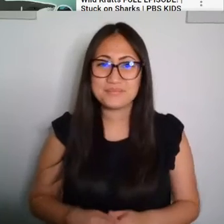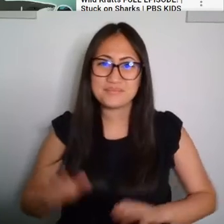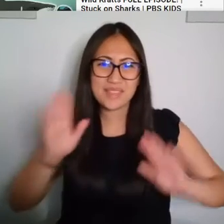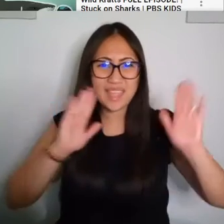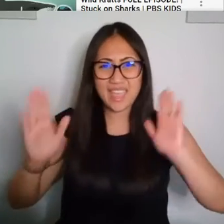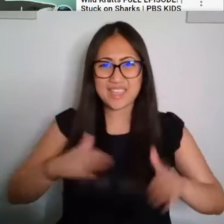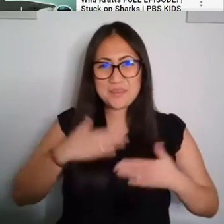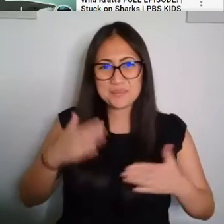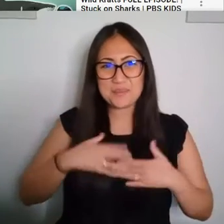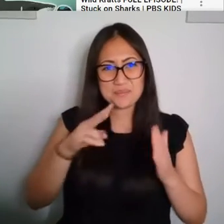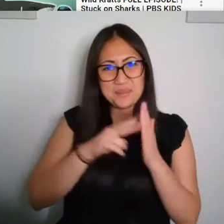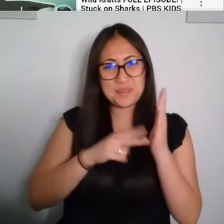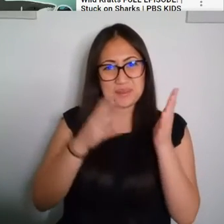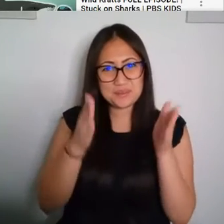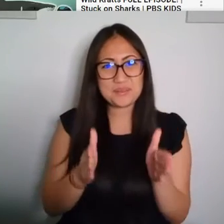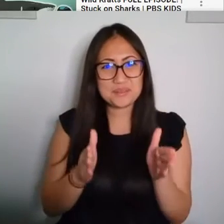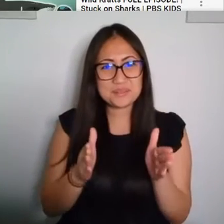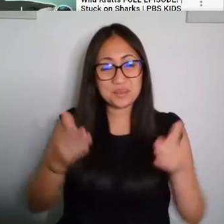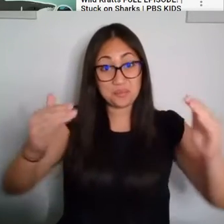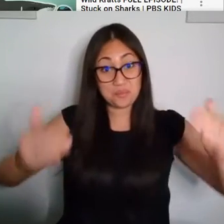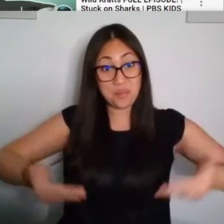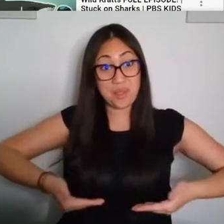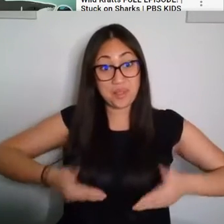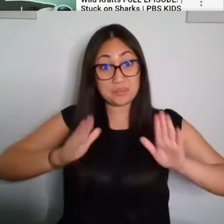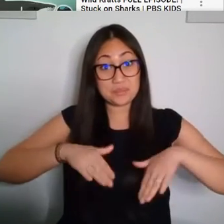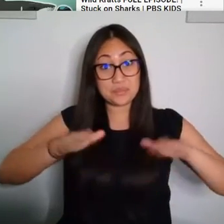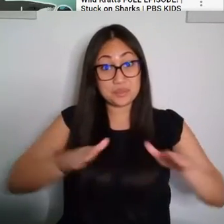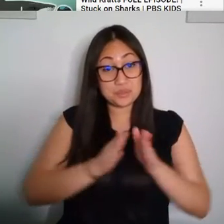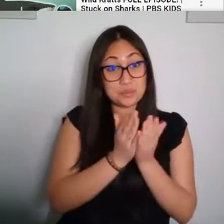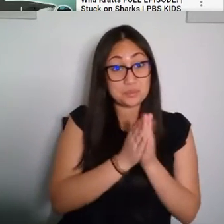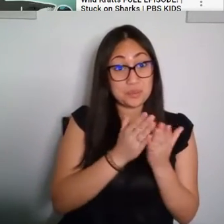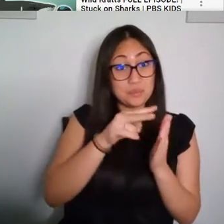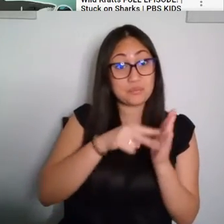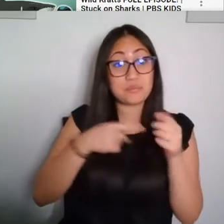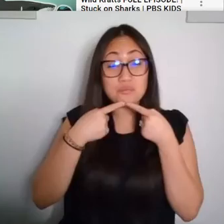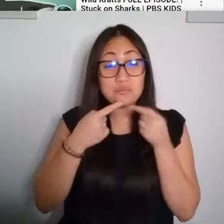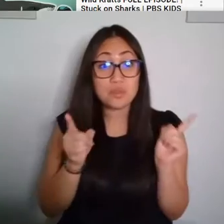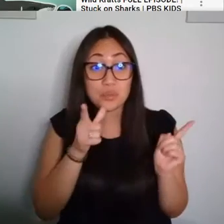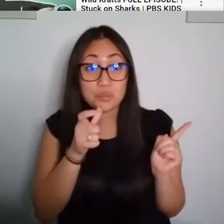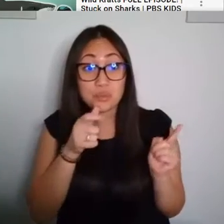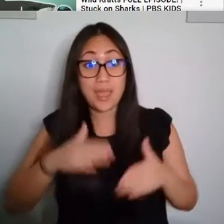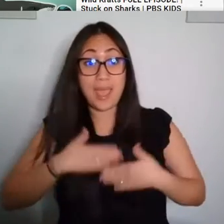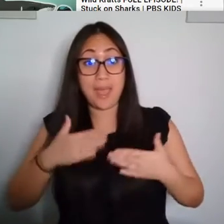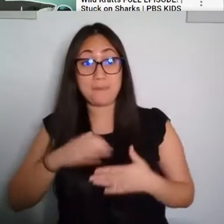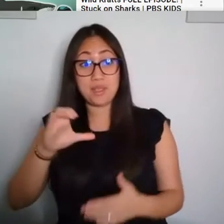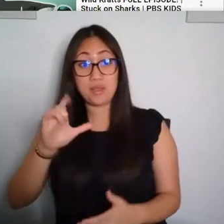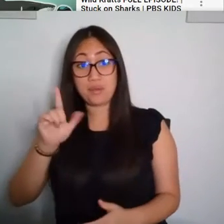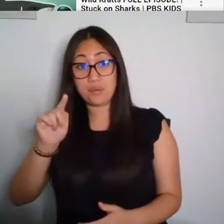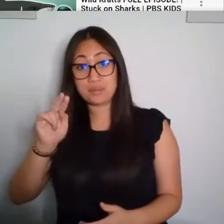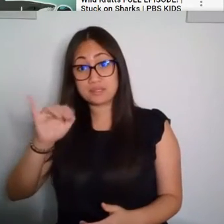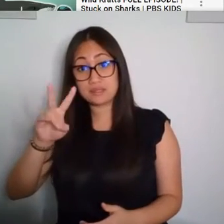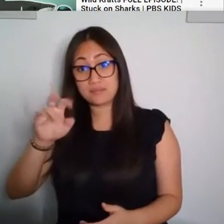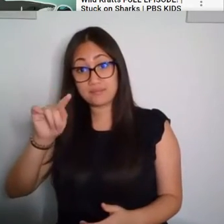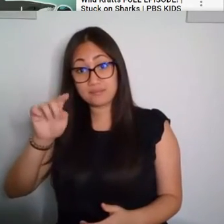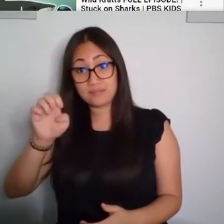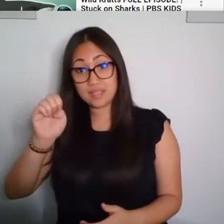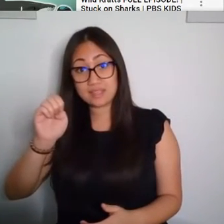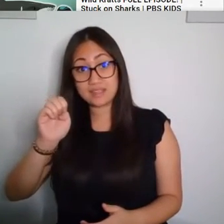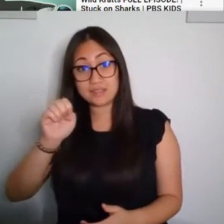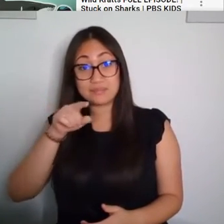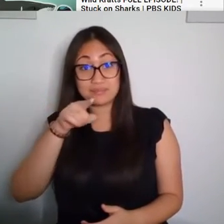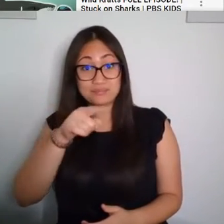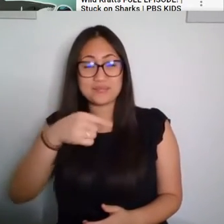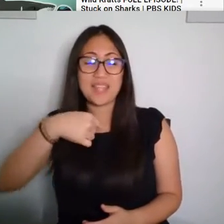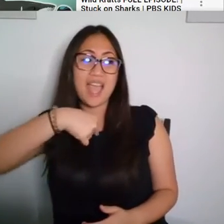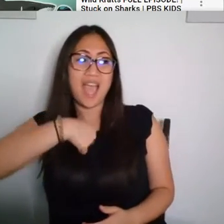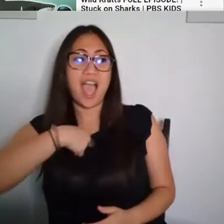Happy readers, welcome to Children's Books Read Aloud by Happy Cultivated. I Wish You More by Amy